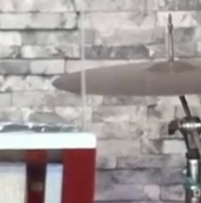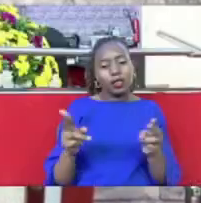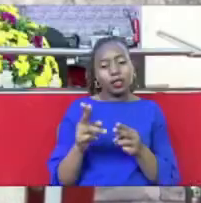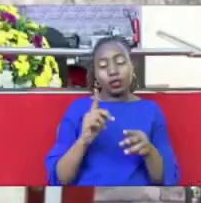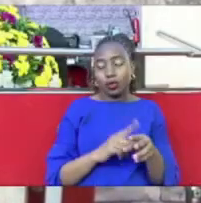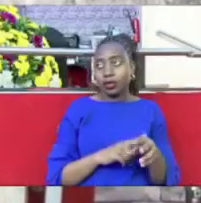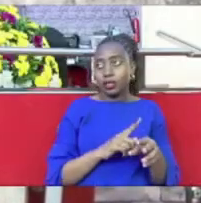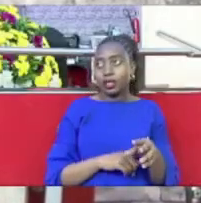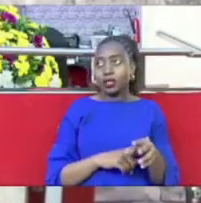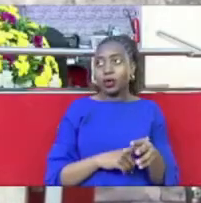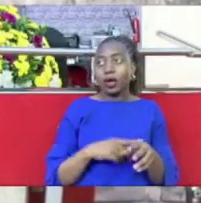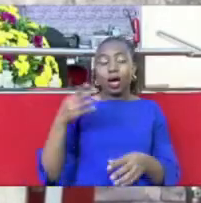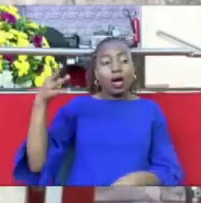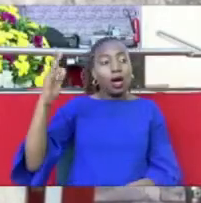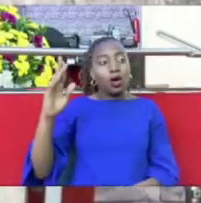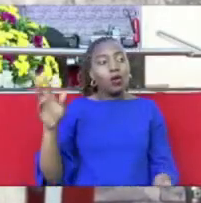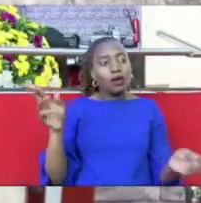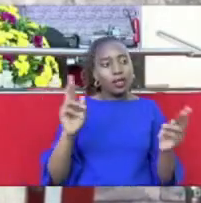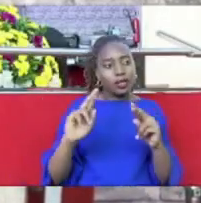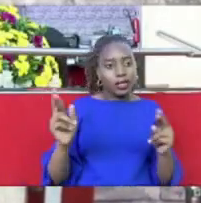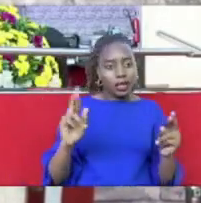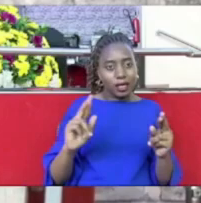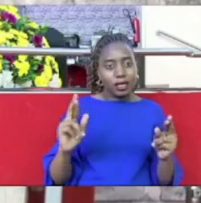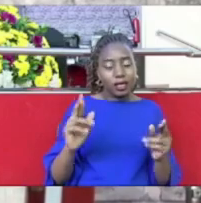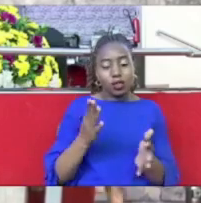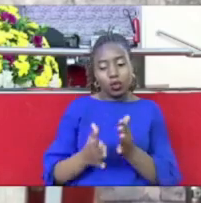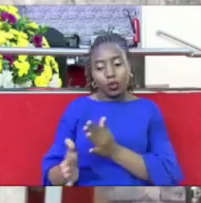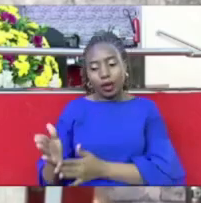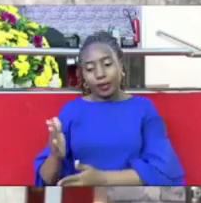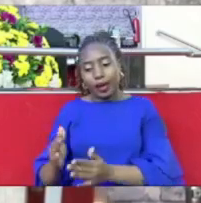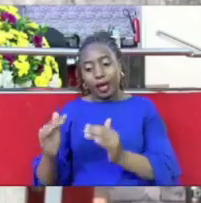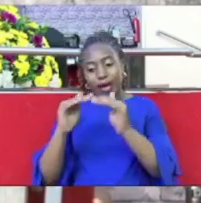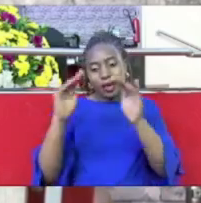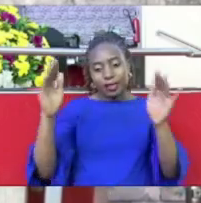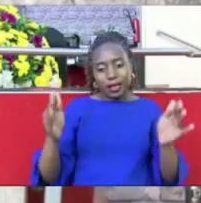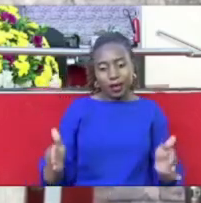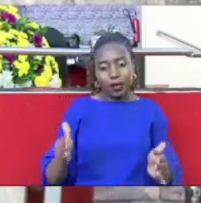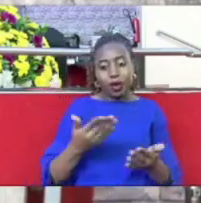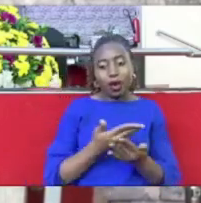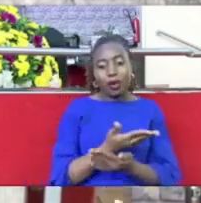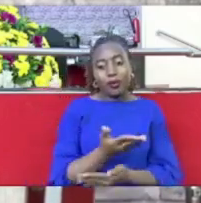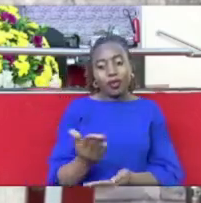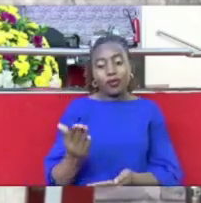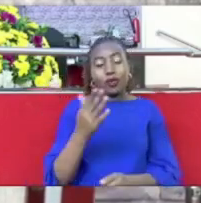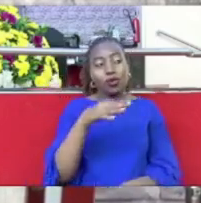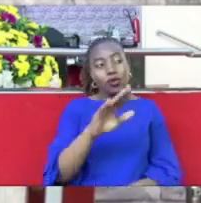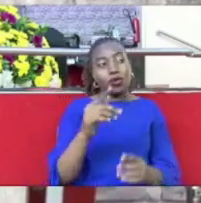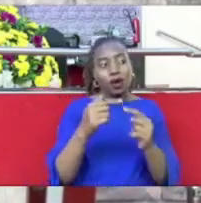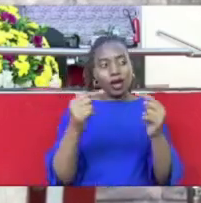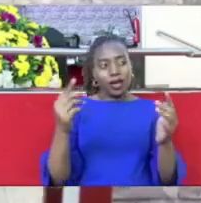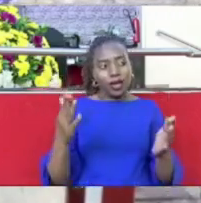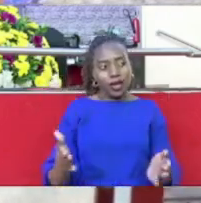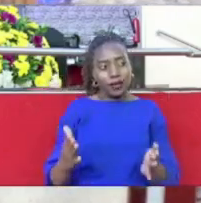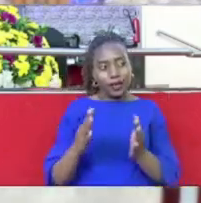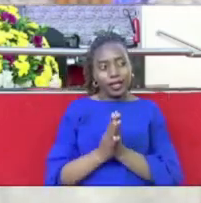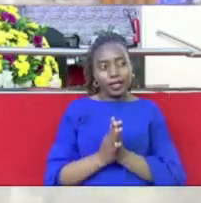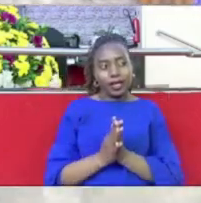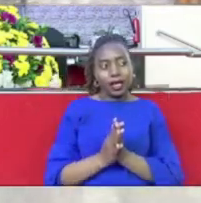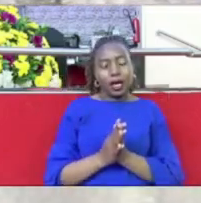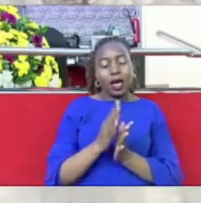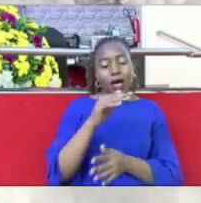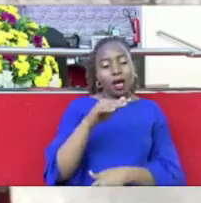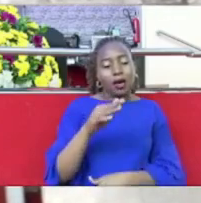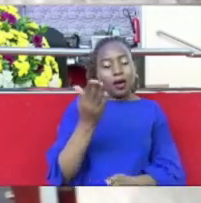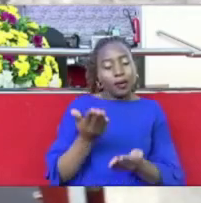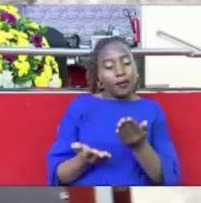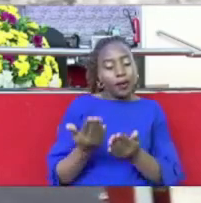muda tu. God is willing to prepare a table before your enemies. Mungu yuko tayari kuandaa meza mbele ya adui zako. So may your enemies live long to